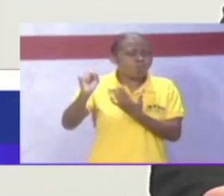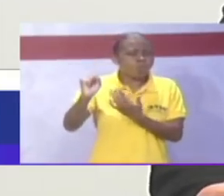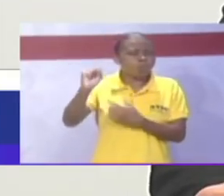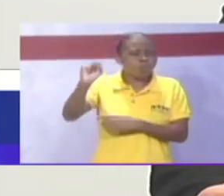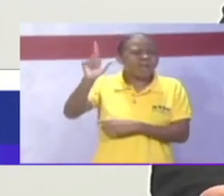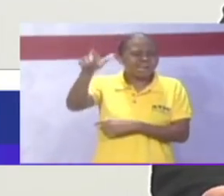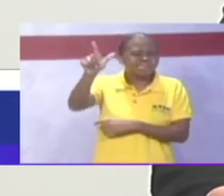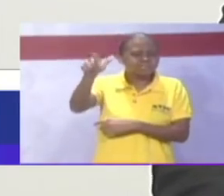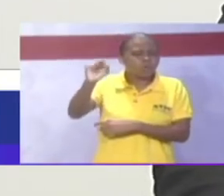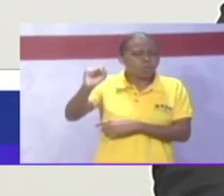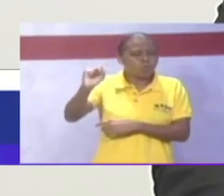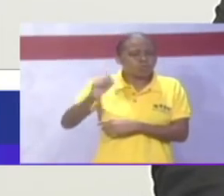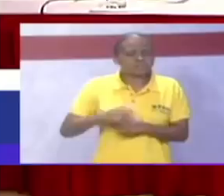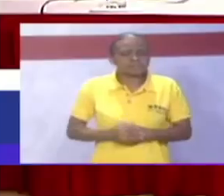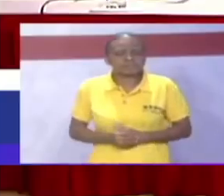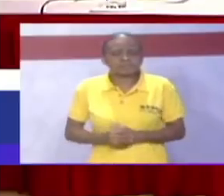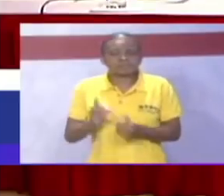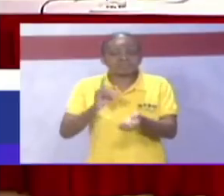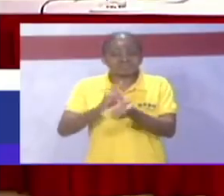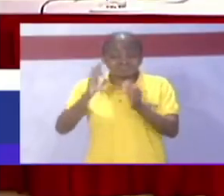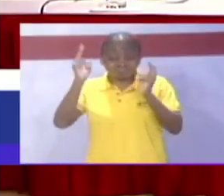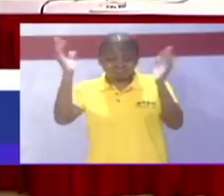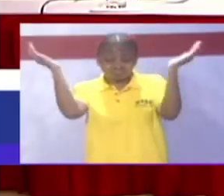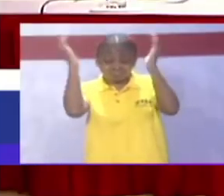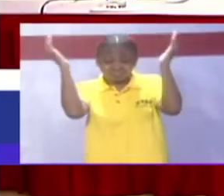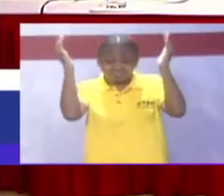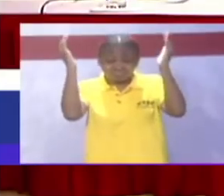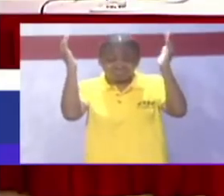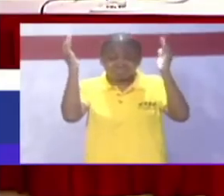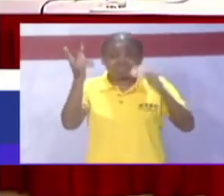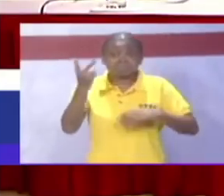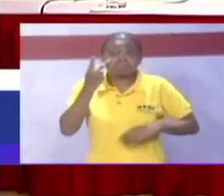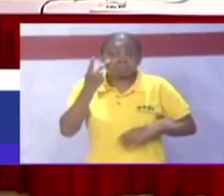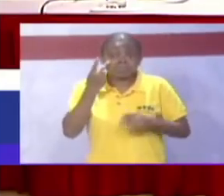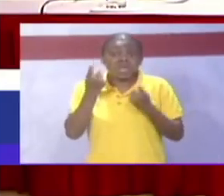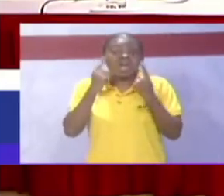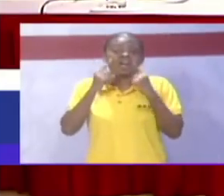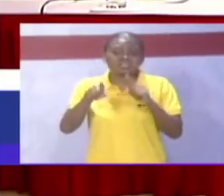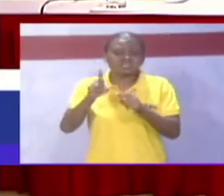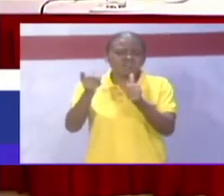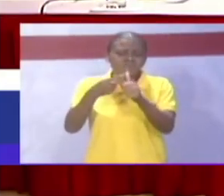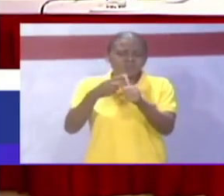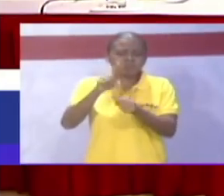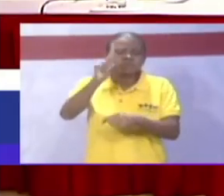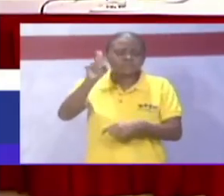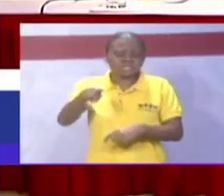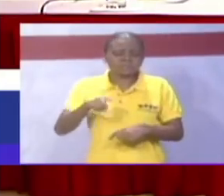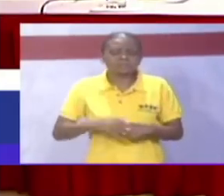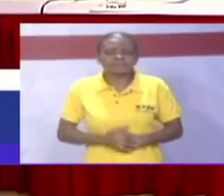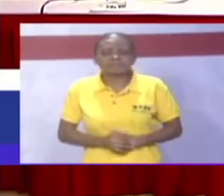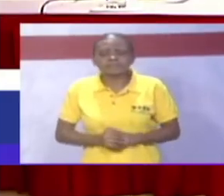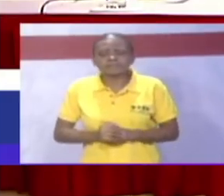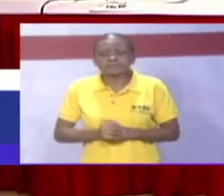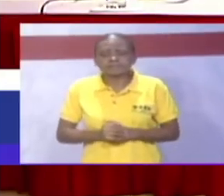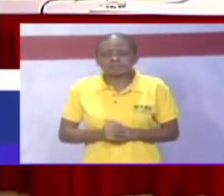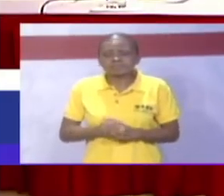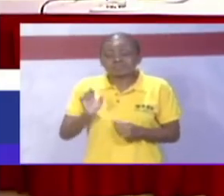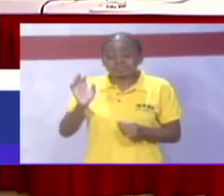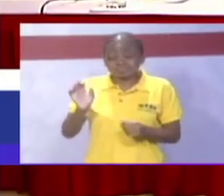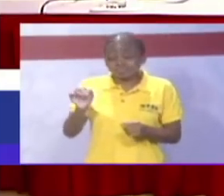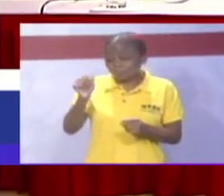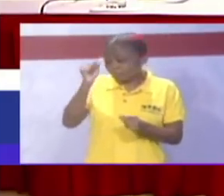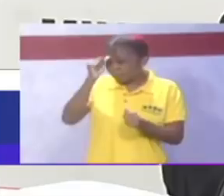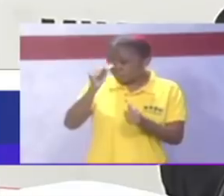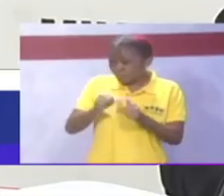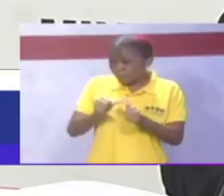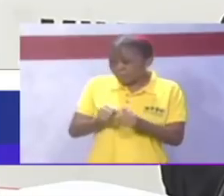to your first question. Okay, thank you for the question. Now, again, one of the things that, or one of the dangers that we